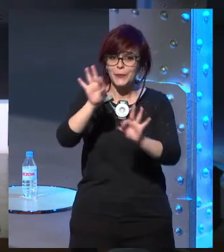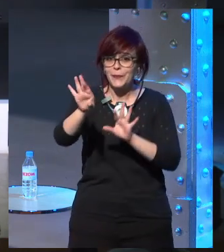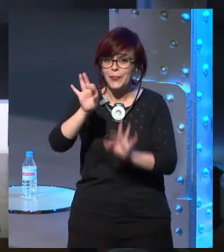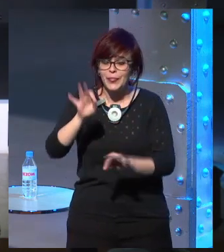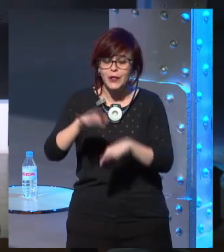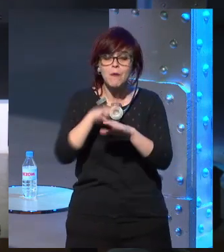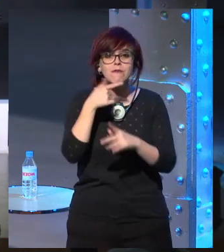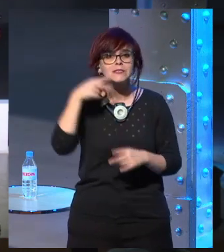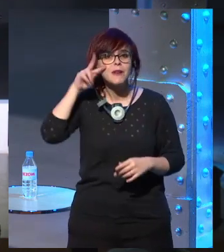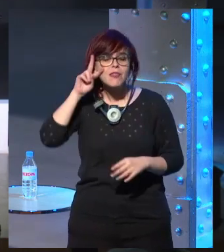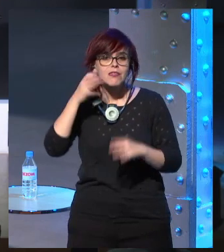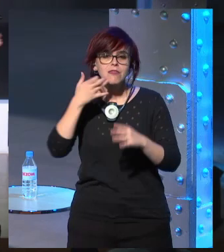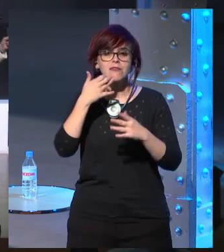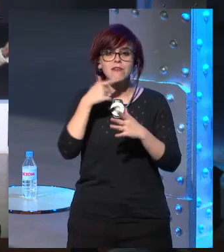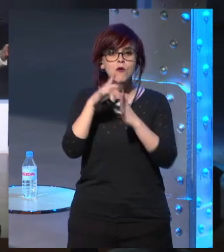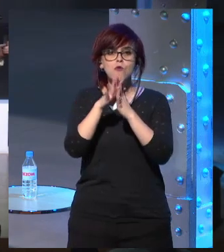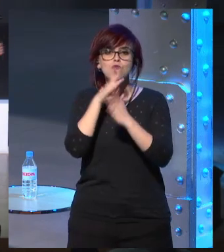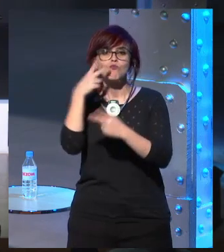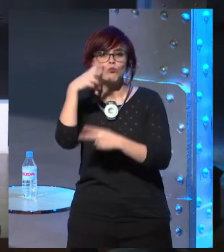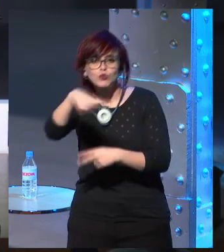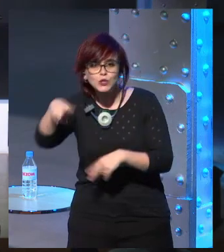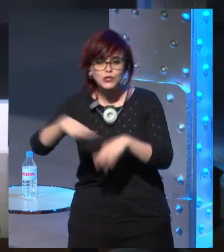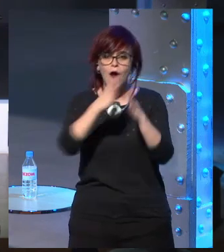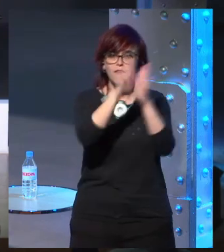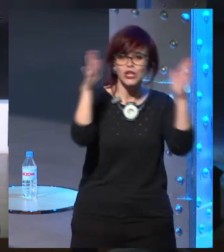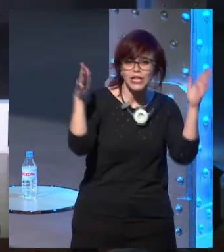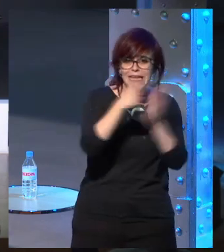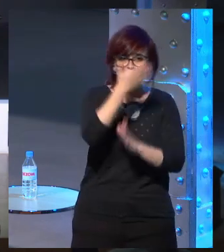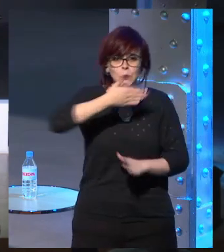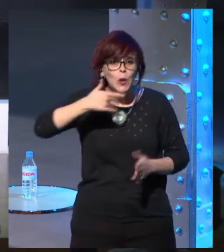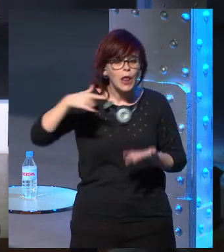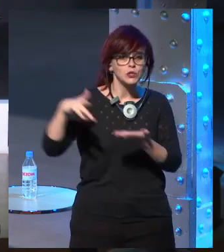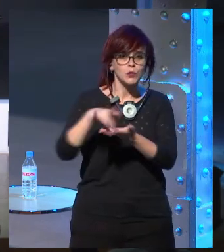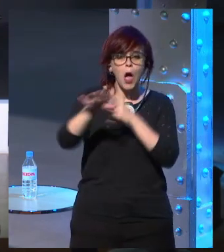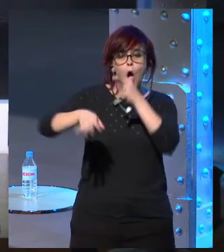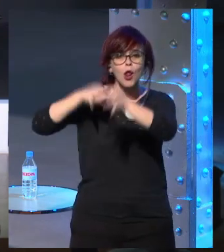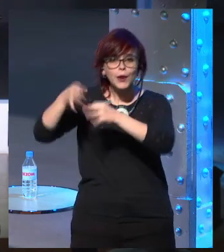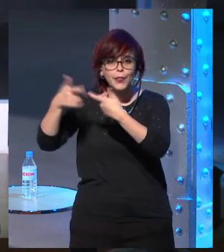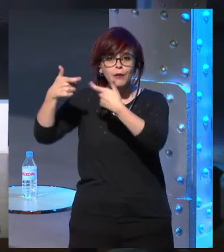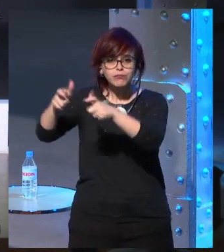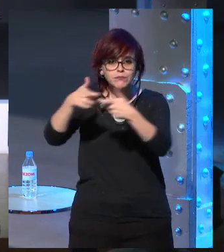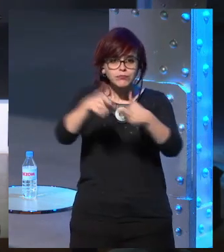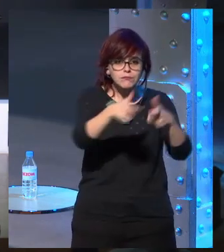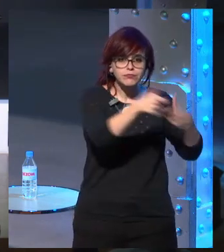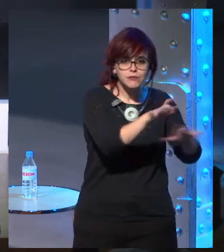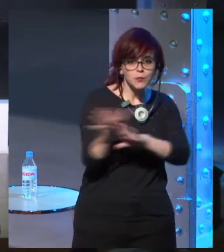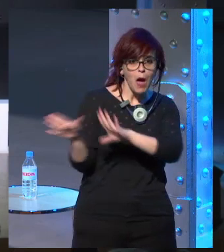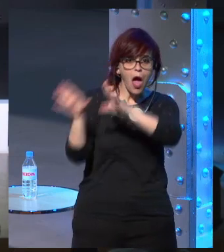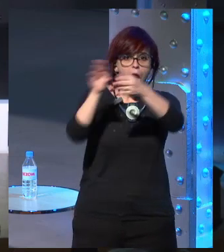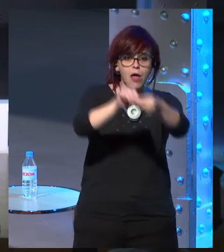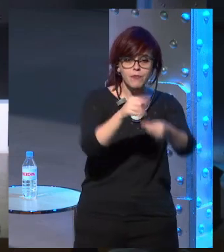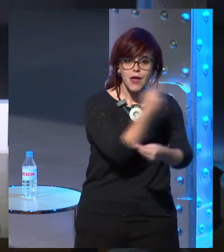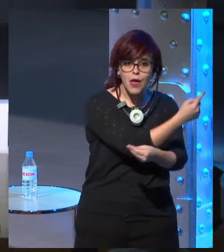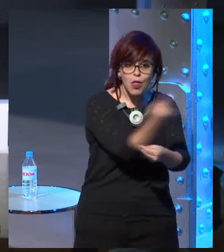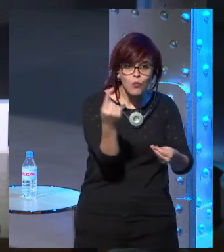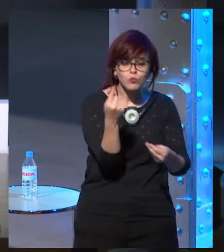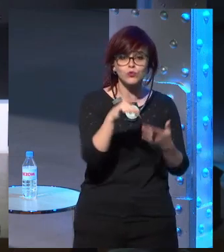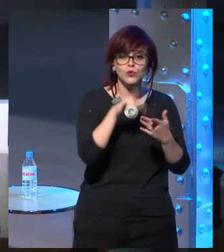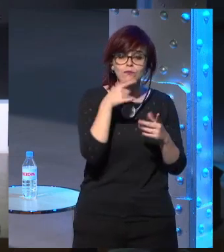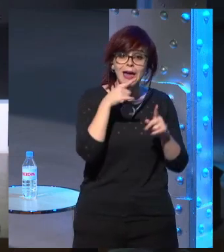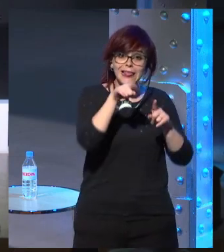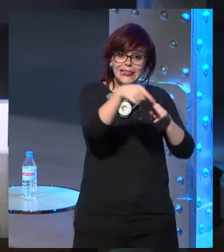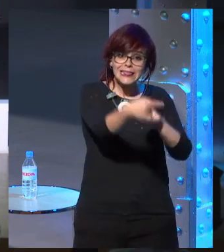from online and from schools, and we organize them into customized playlists for young people that lead to those competencies,